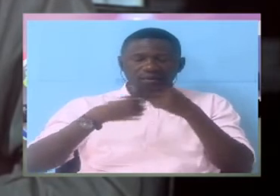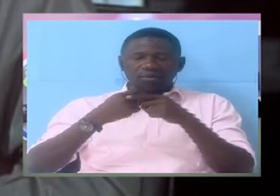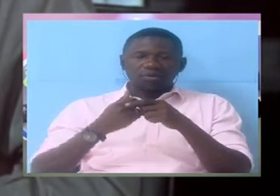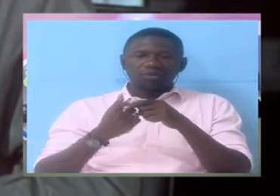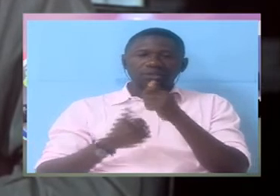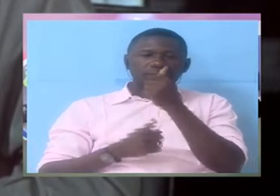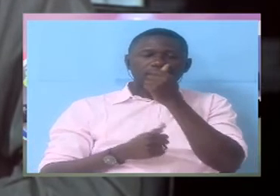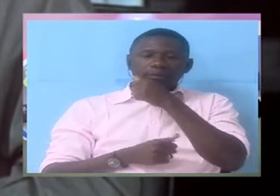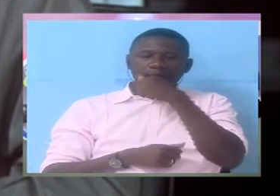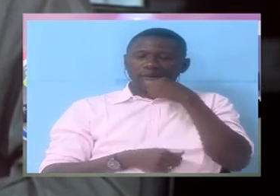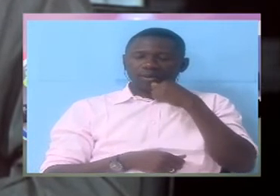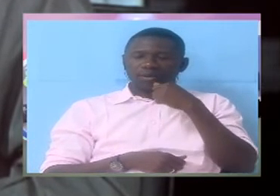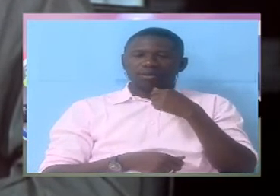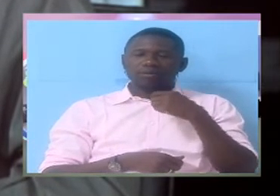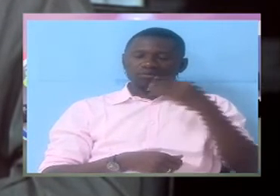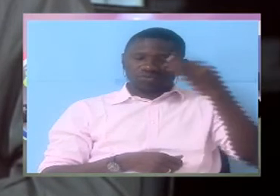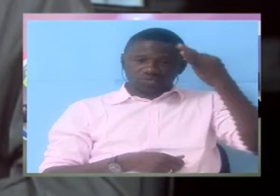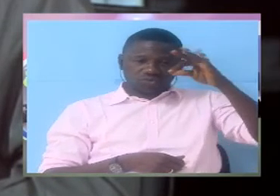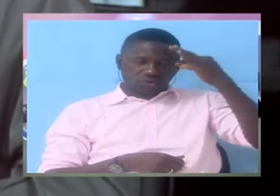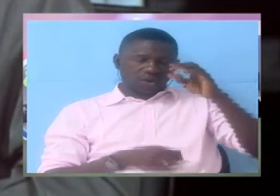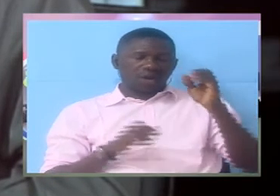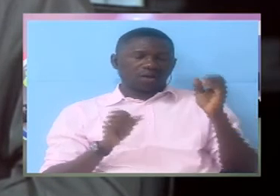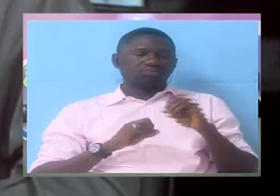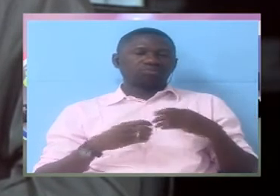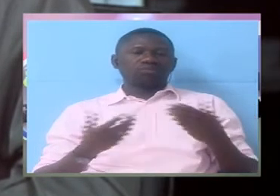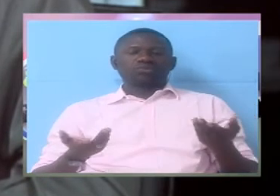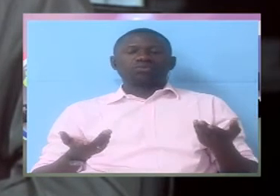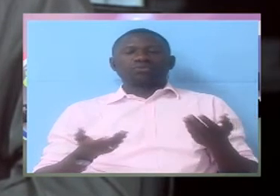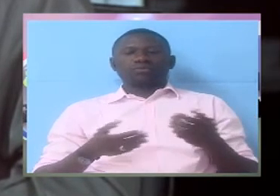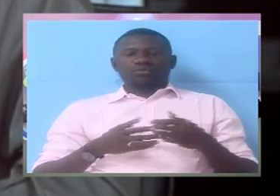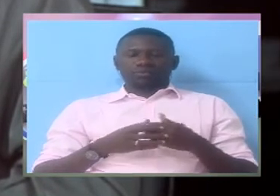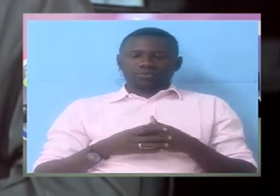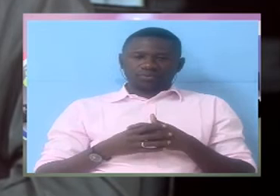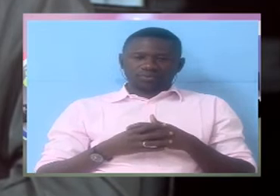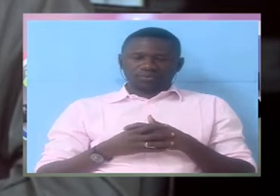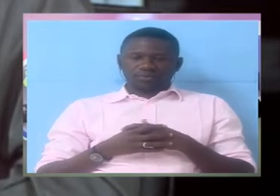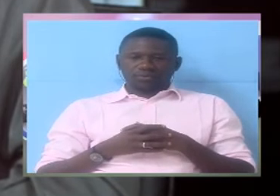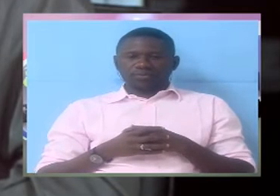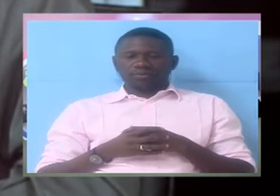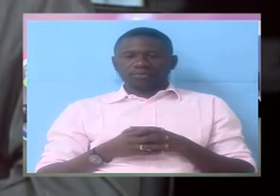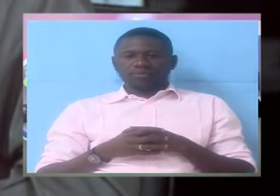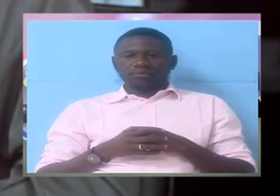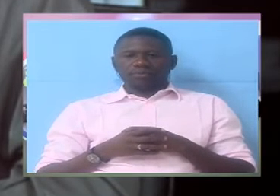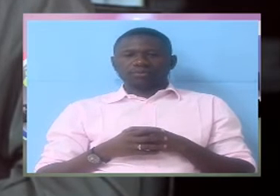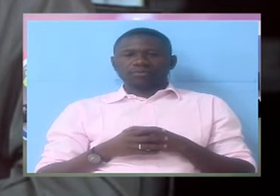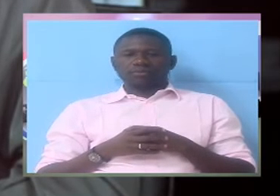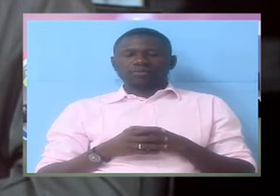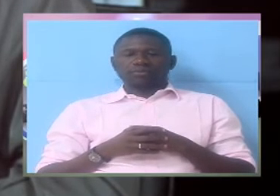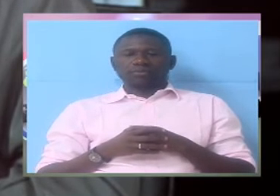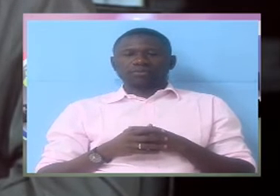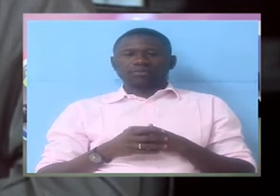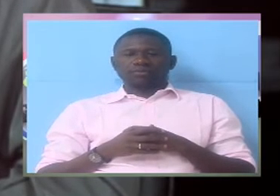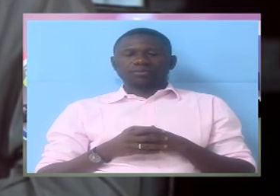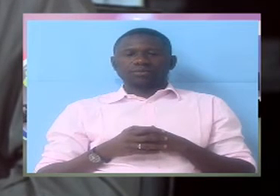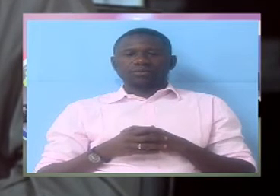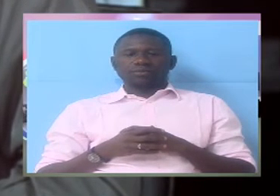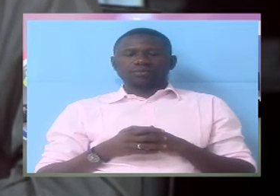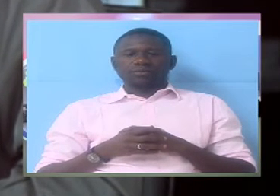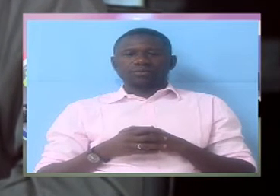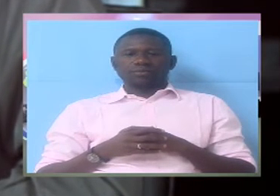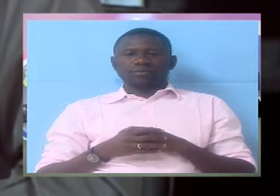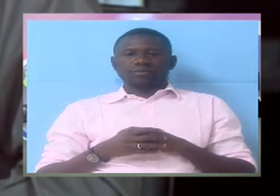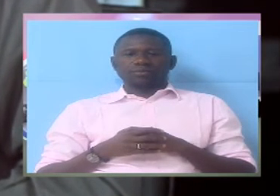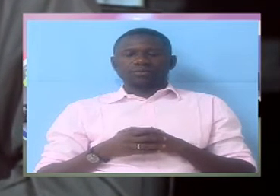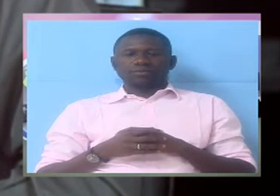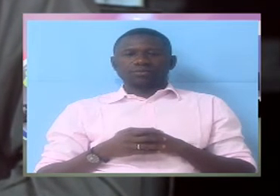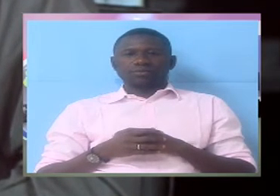you said, towards the end of how things were going, they don't teach people what is